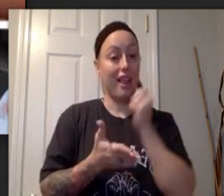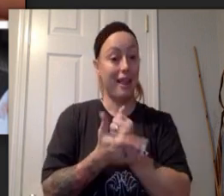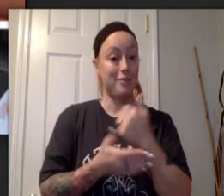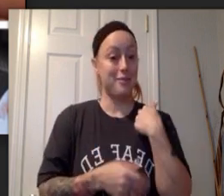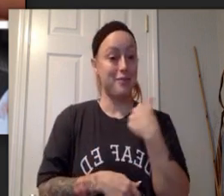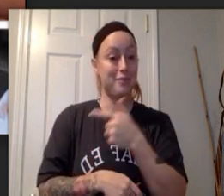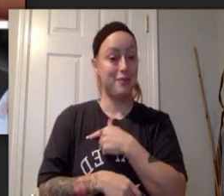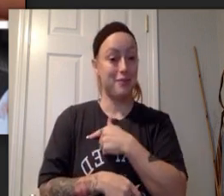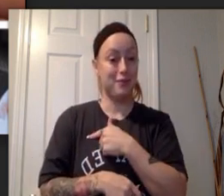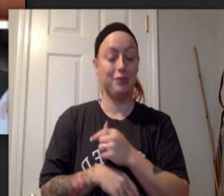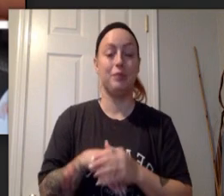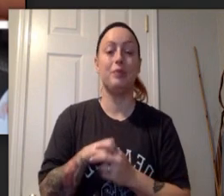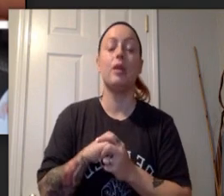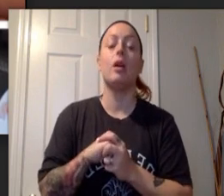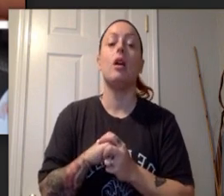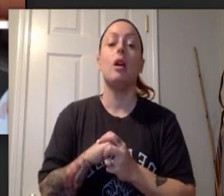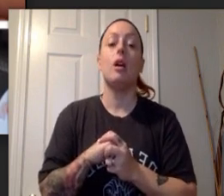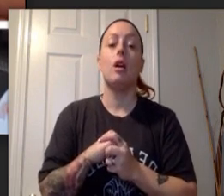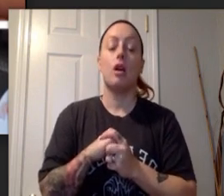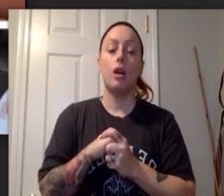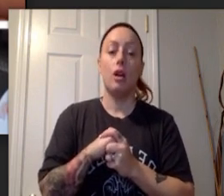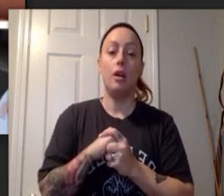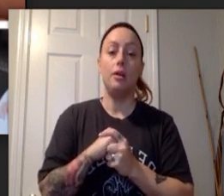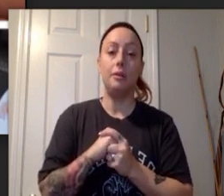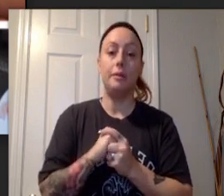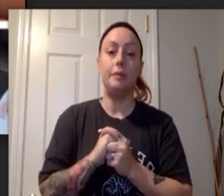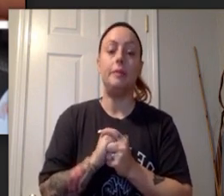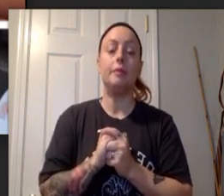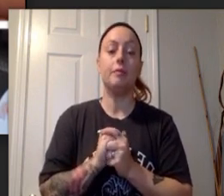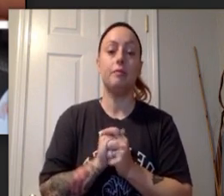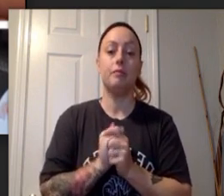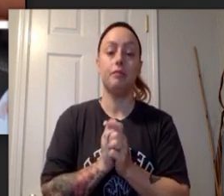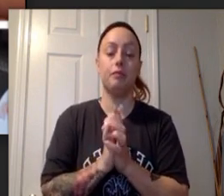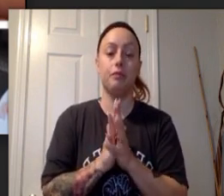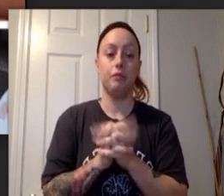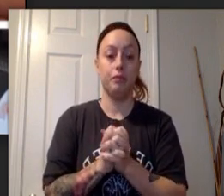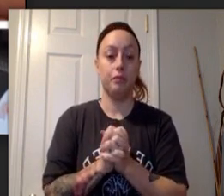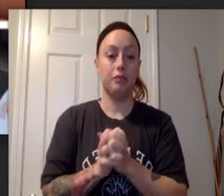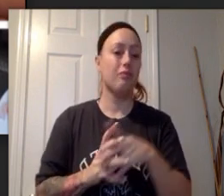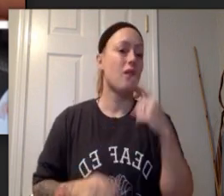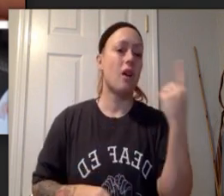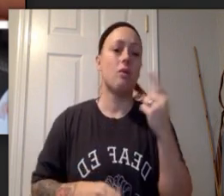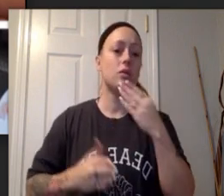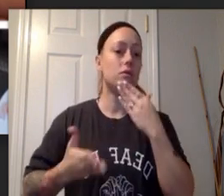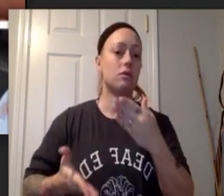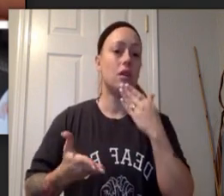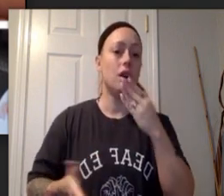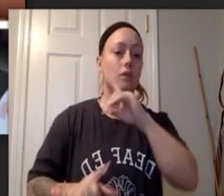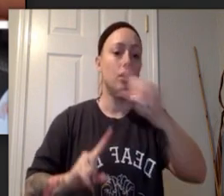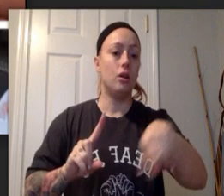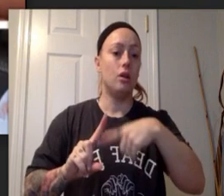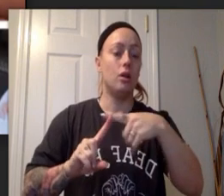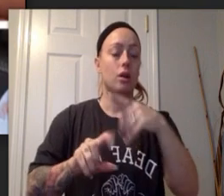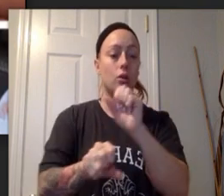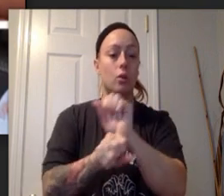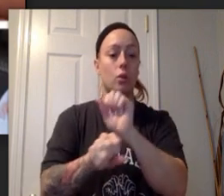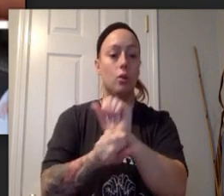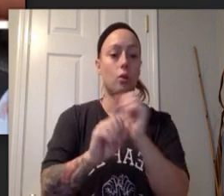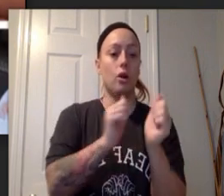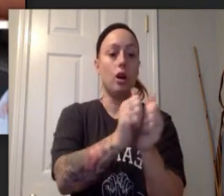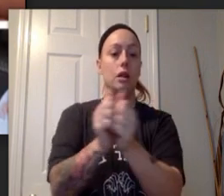that. Appreciate you, and couldn't do it without you. And yeah, always grateful when we can. I think we really